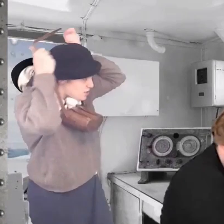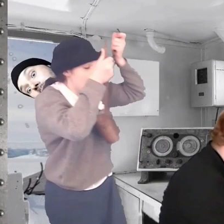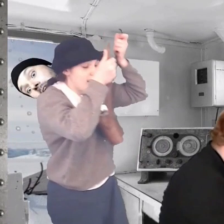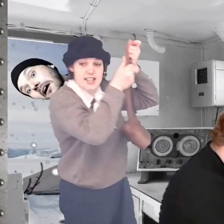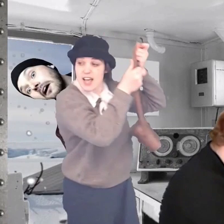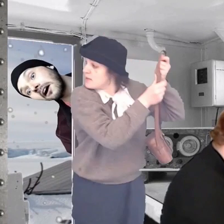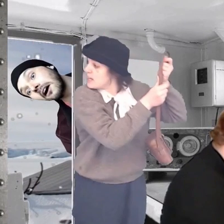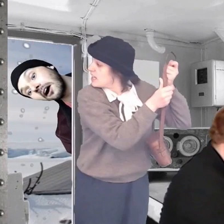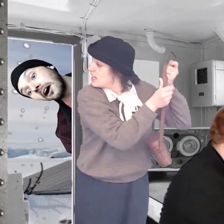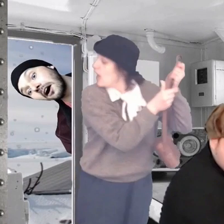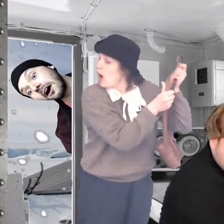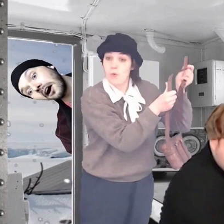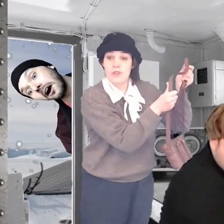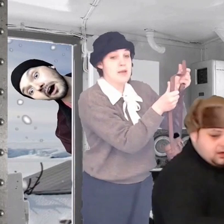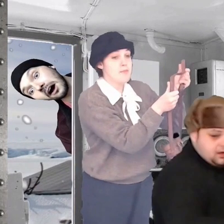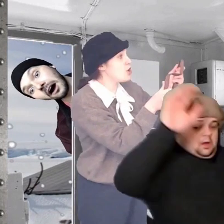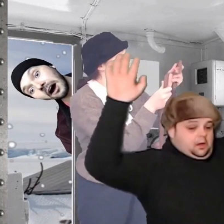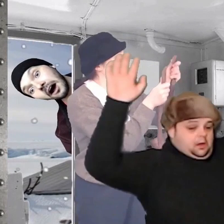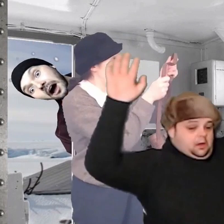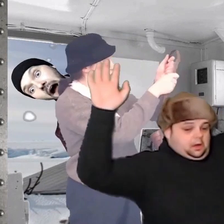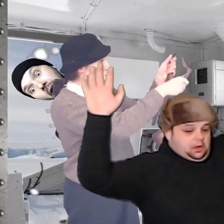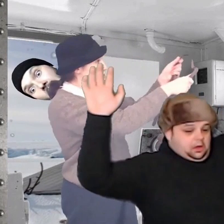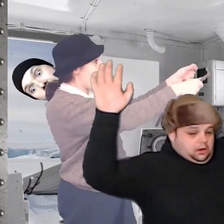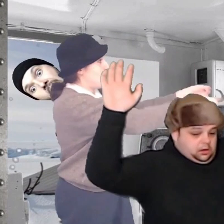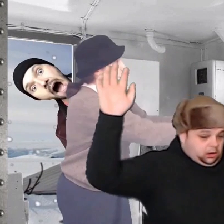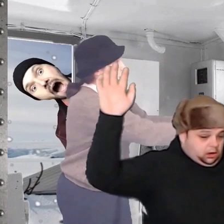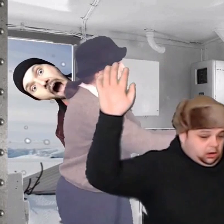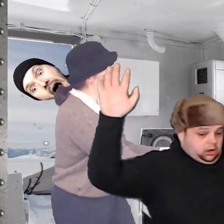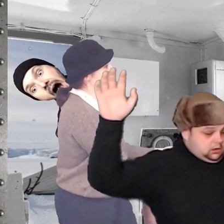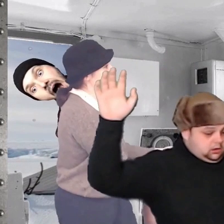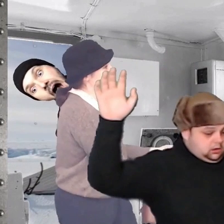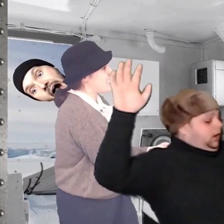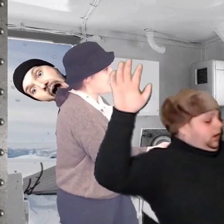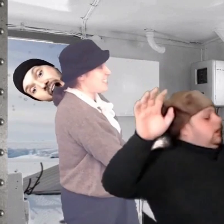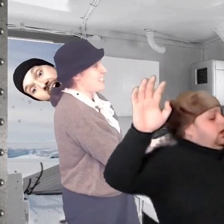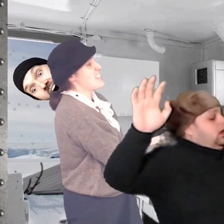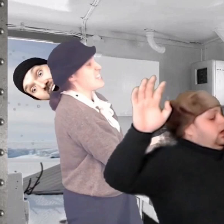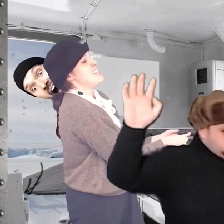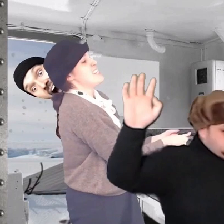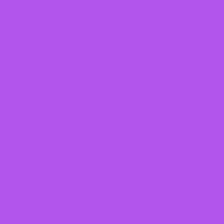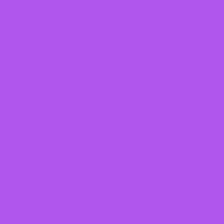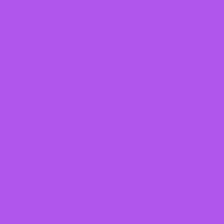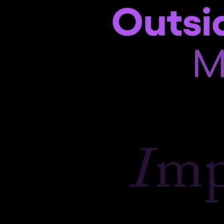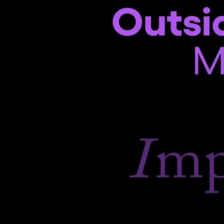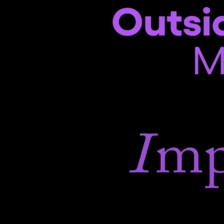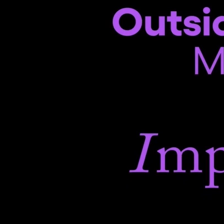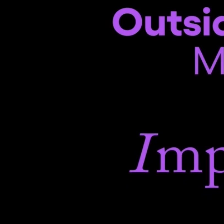Albert's neck. And I strangled him with my binocular strap.